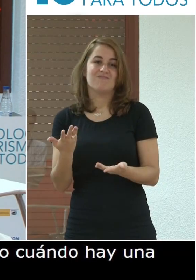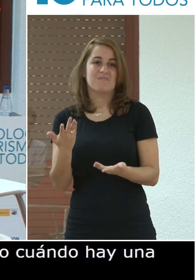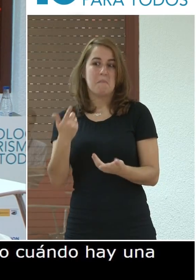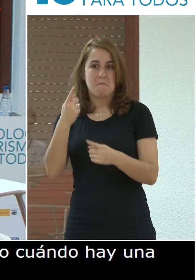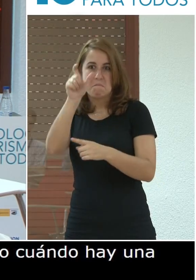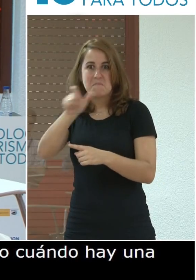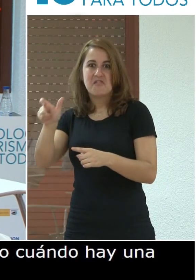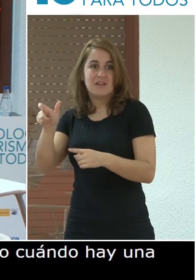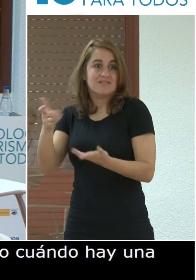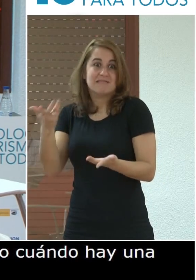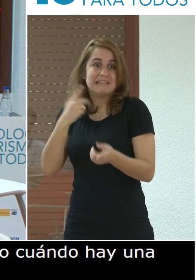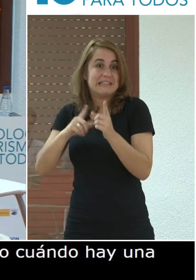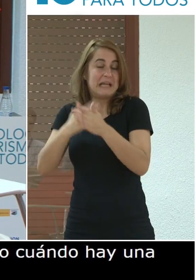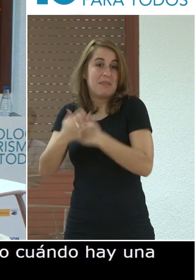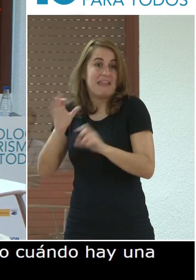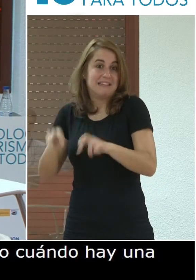isn't 100%.